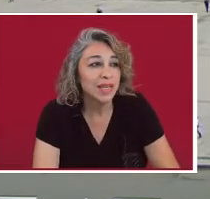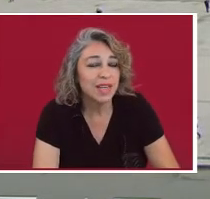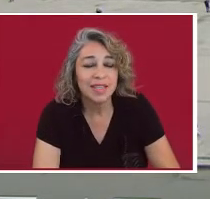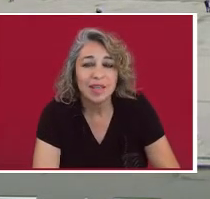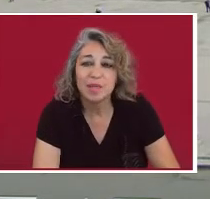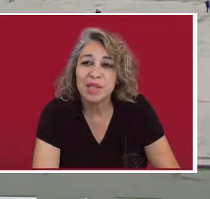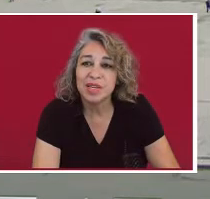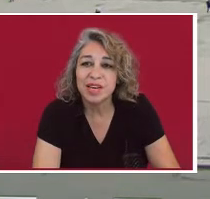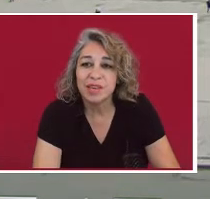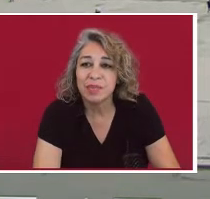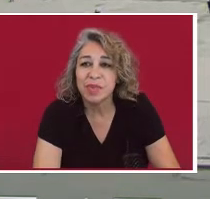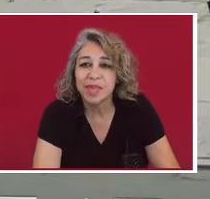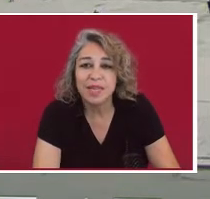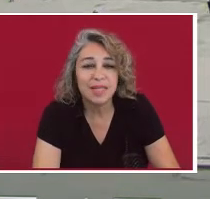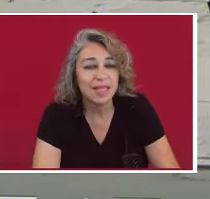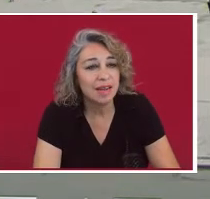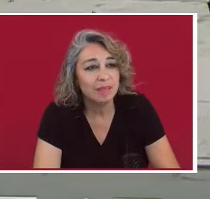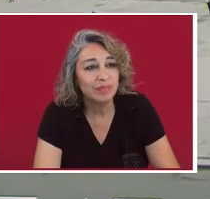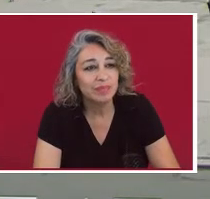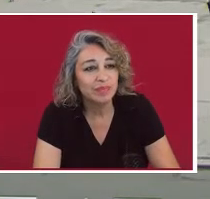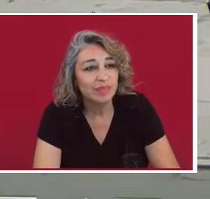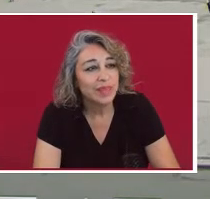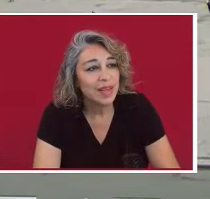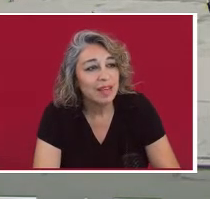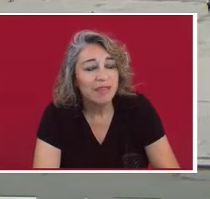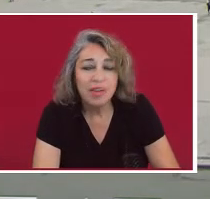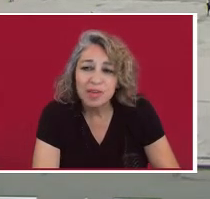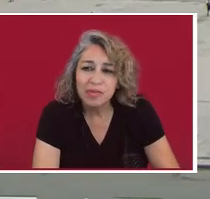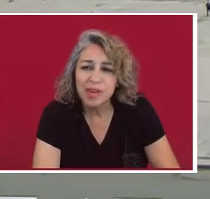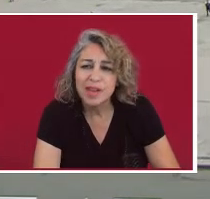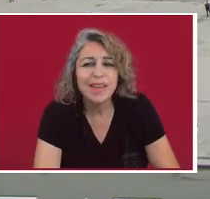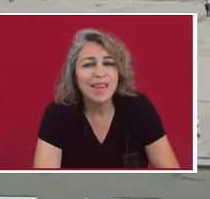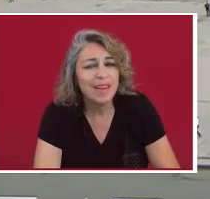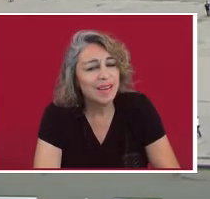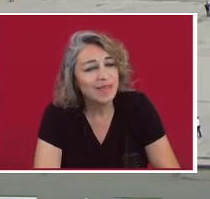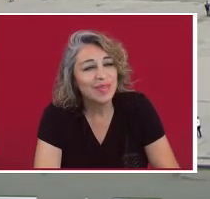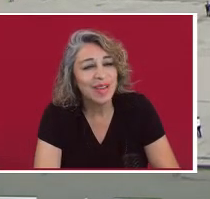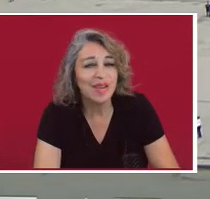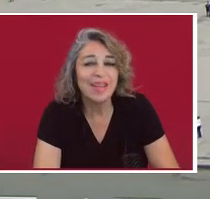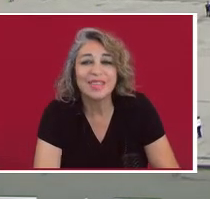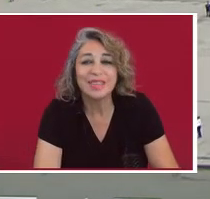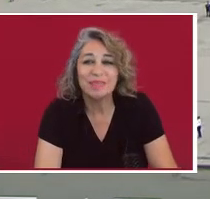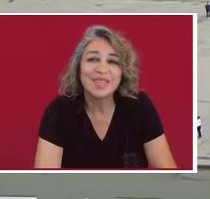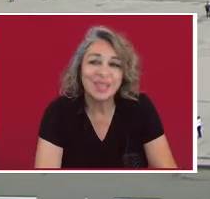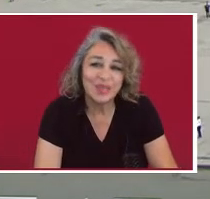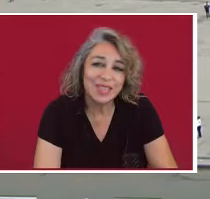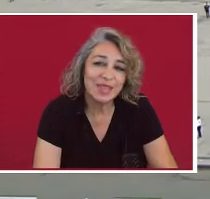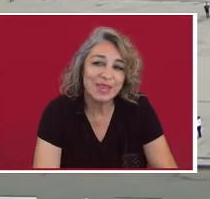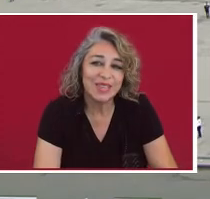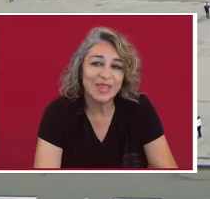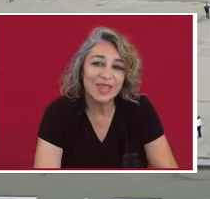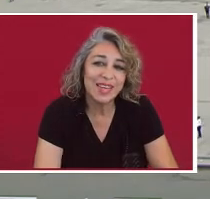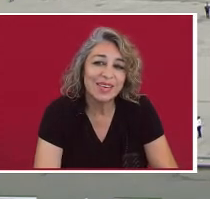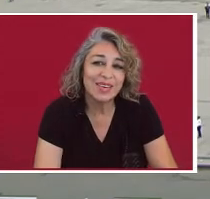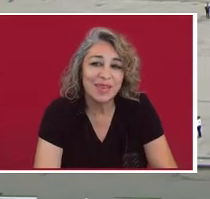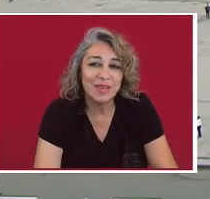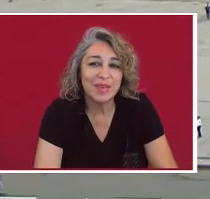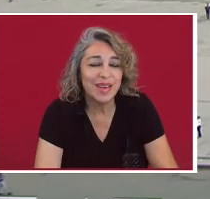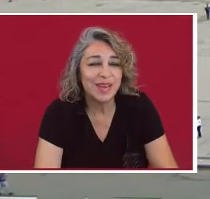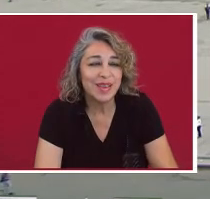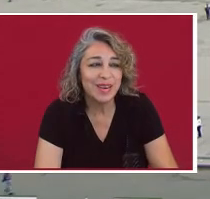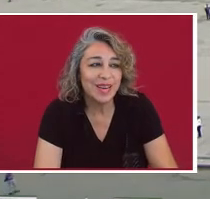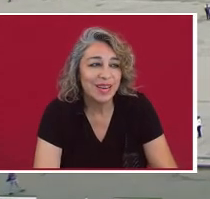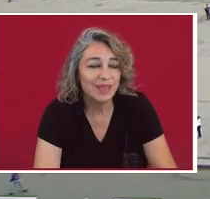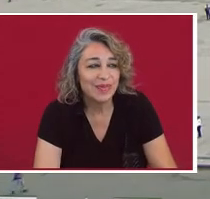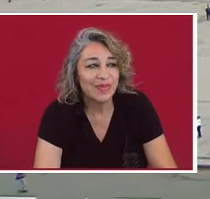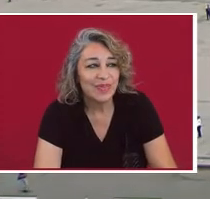went, I saw military police. Very friendly. I took some pictures with some I'll show later in one of my